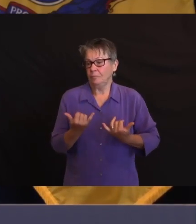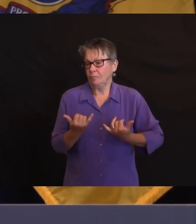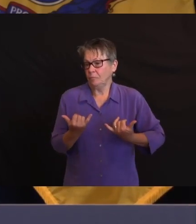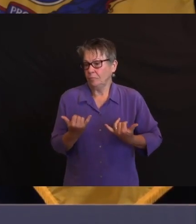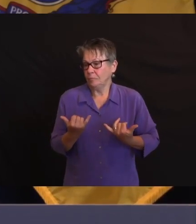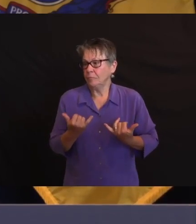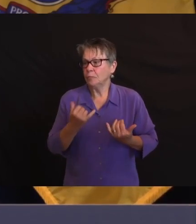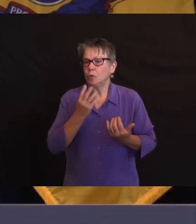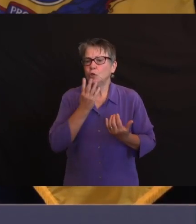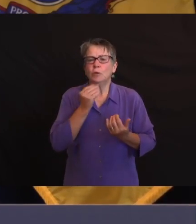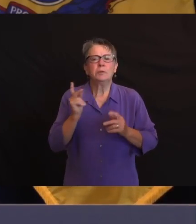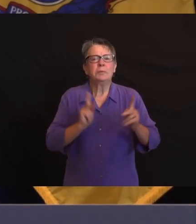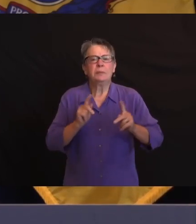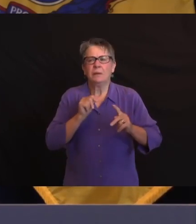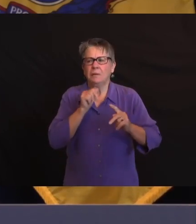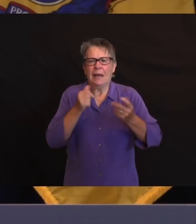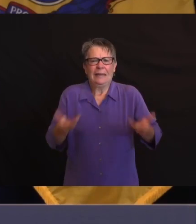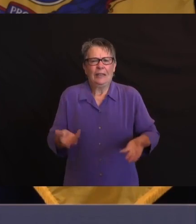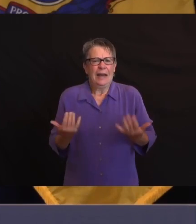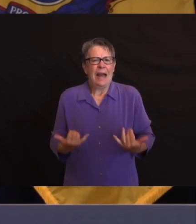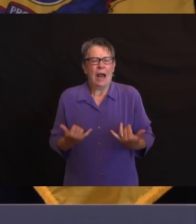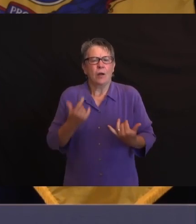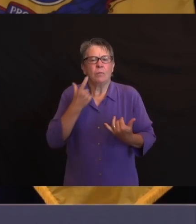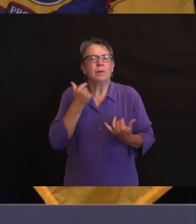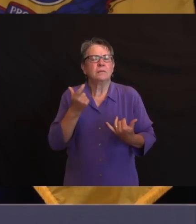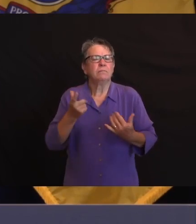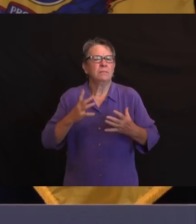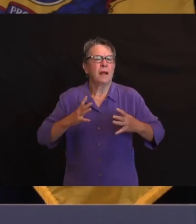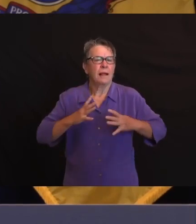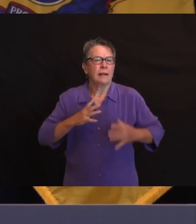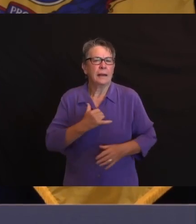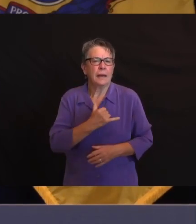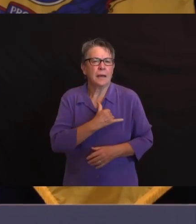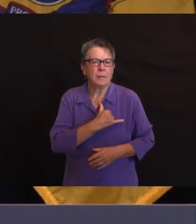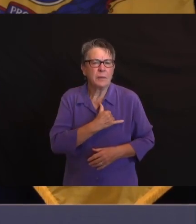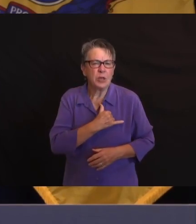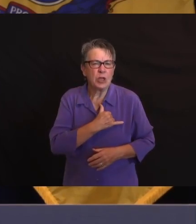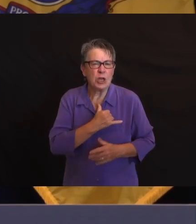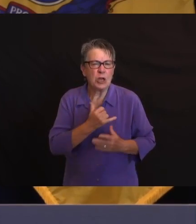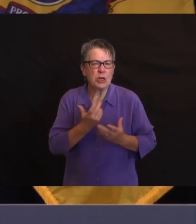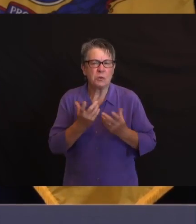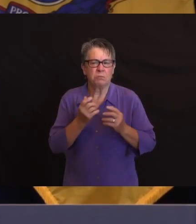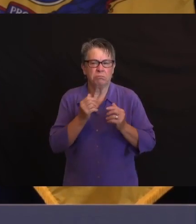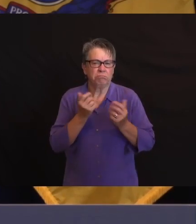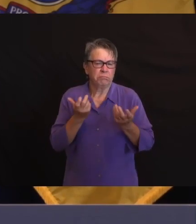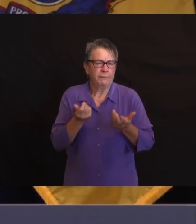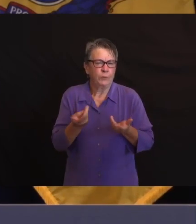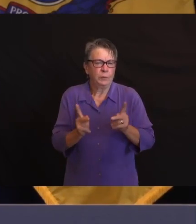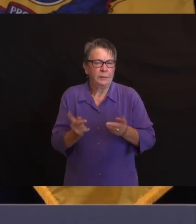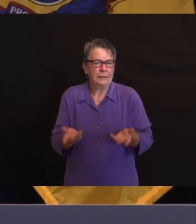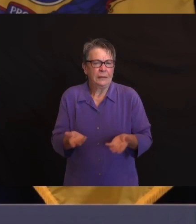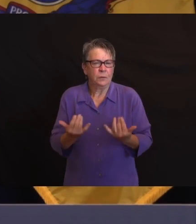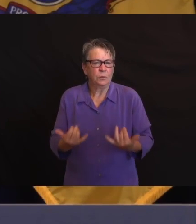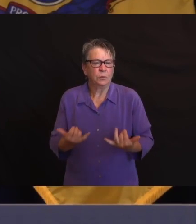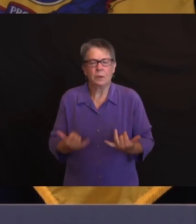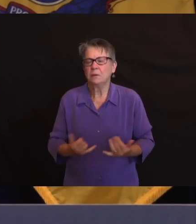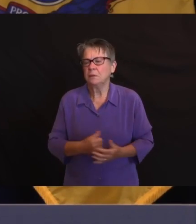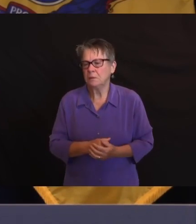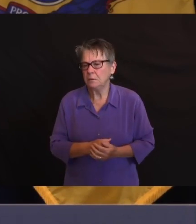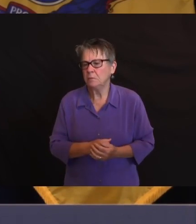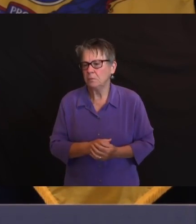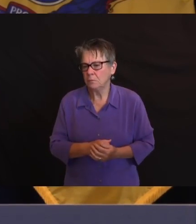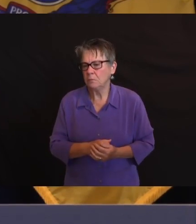year, and we are with them in spirit and prayer. This week, unless we hear otherwise, Mahan will be on the Monday, Wednesday, Friday